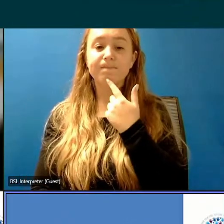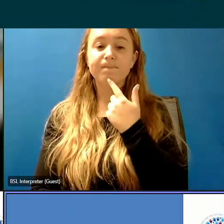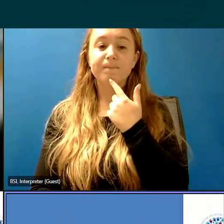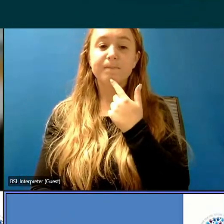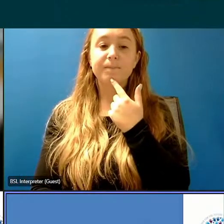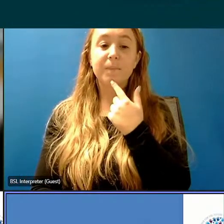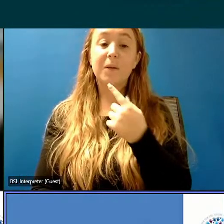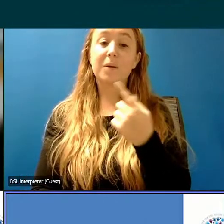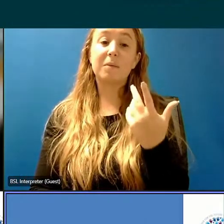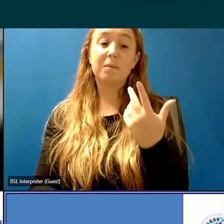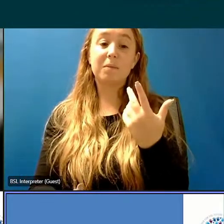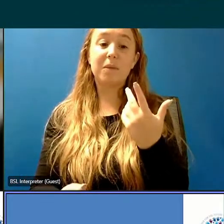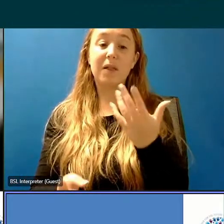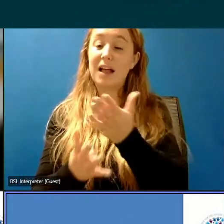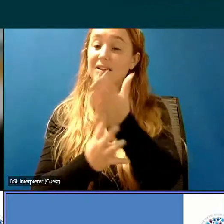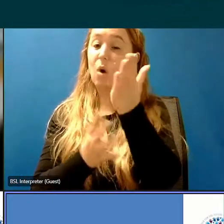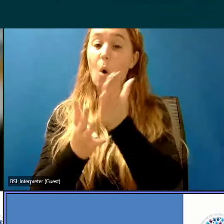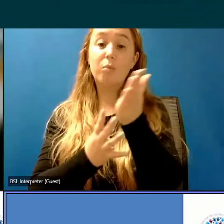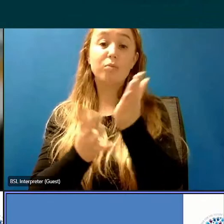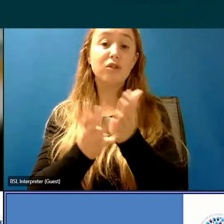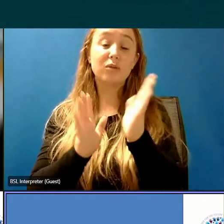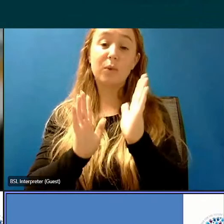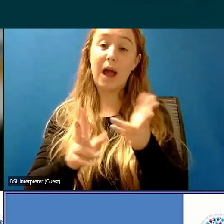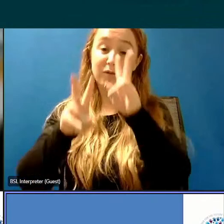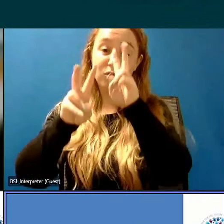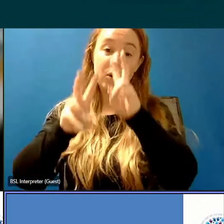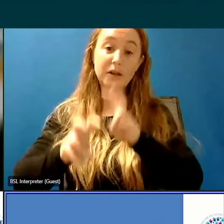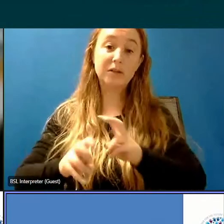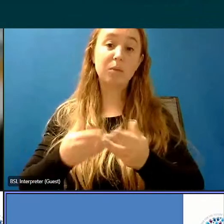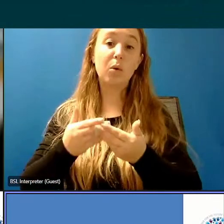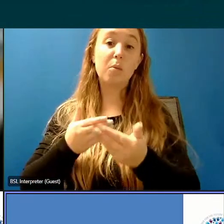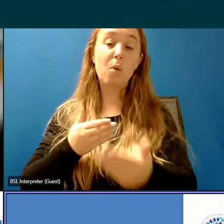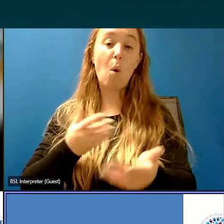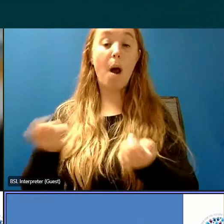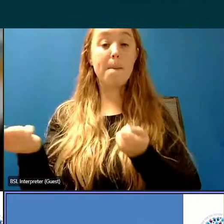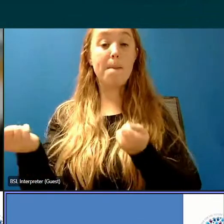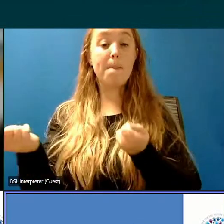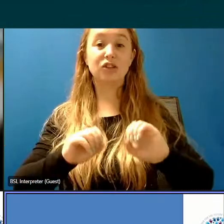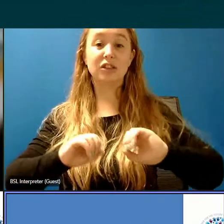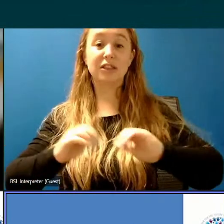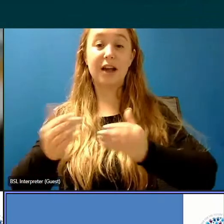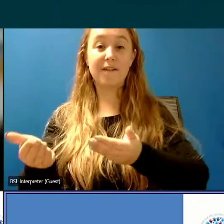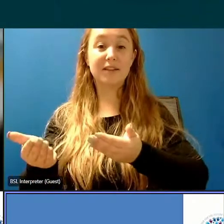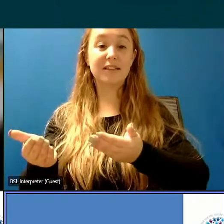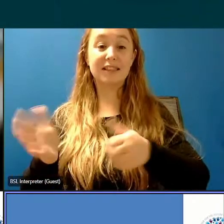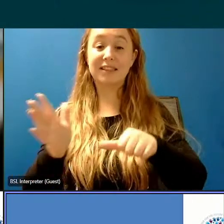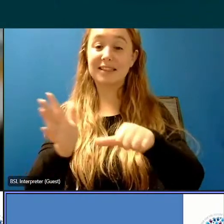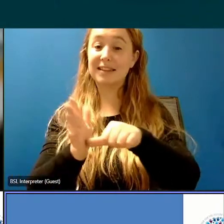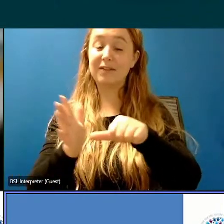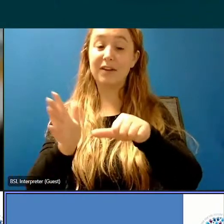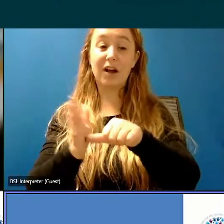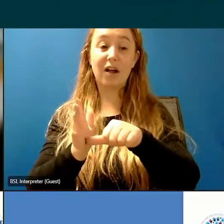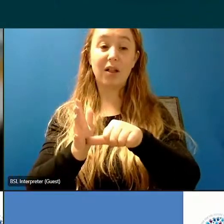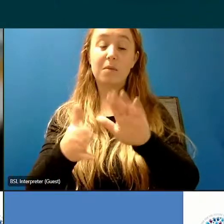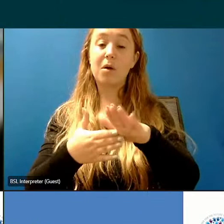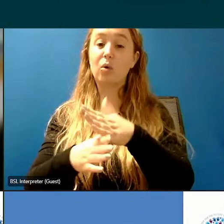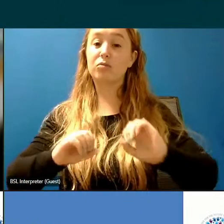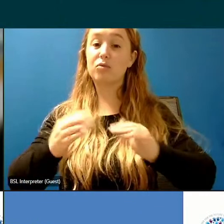these are the routes that we have to explore further, because managed services is becoming more and more difficult in terms of the provision.